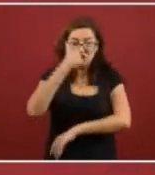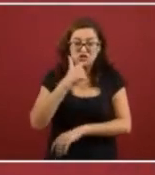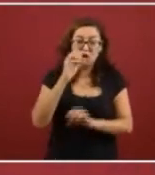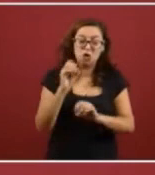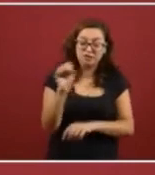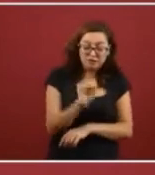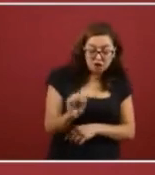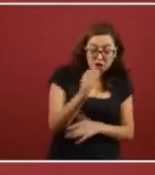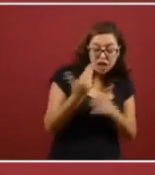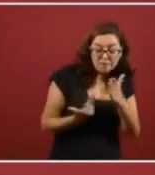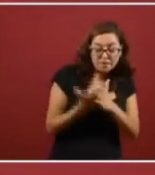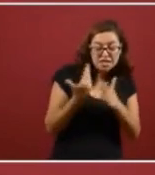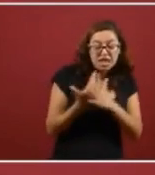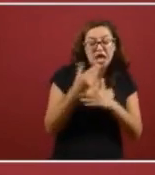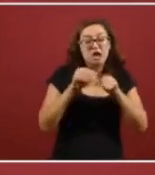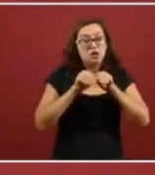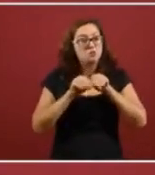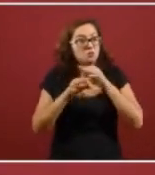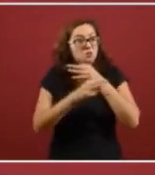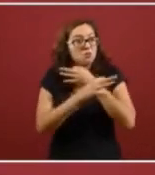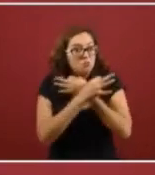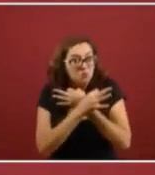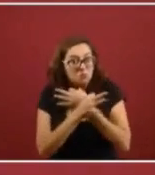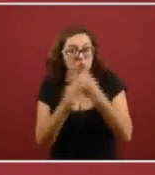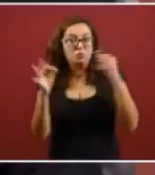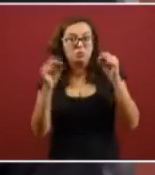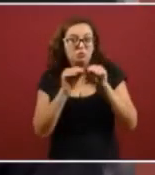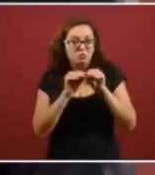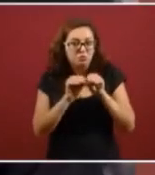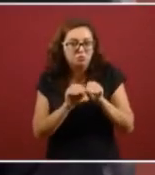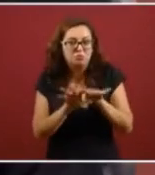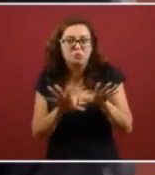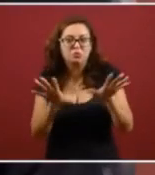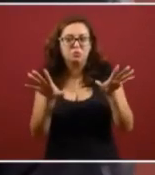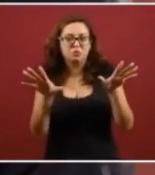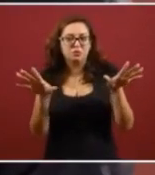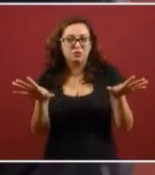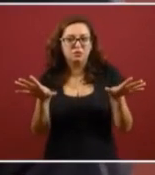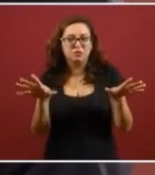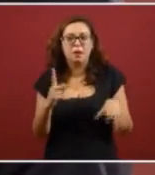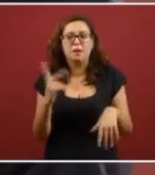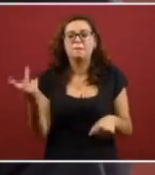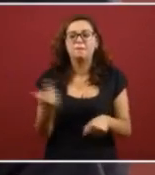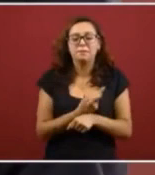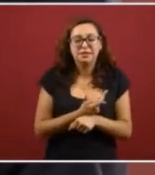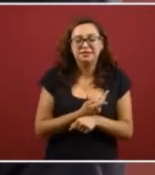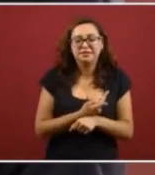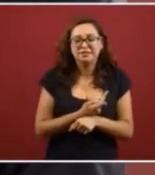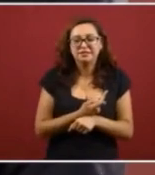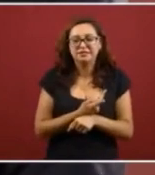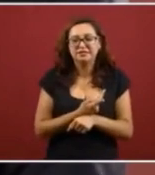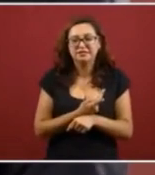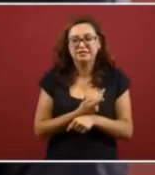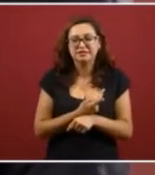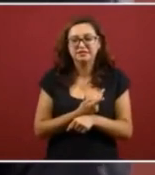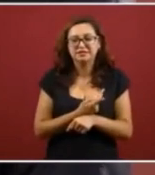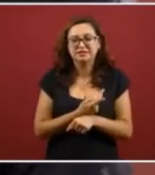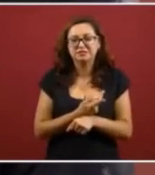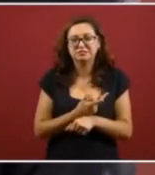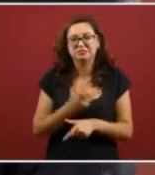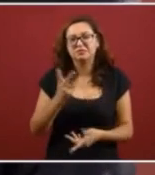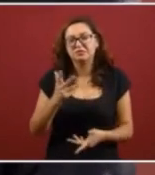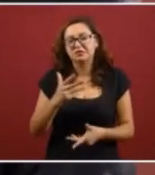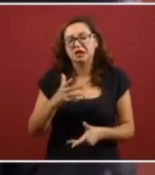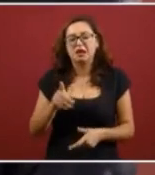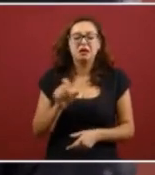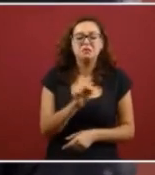or Saturday, da tiempo it gives time a que so that se estabilicen las so